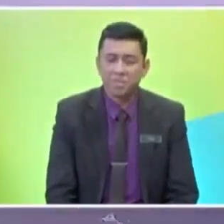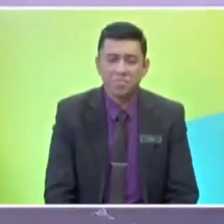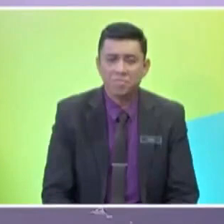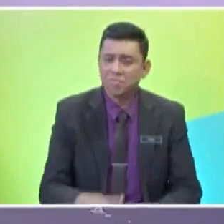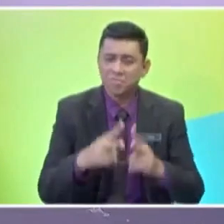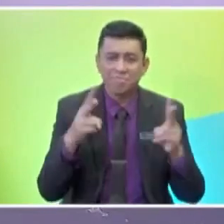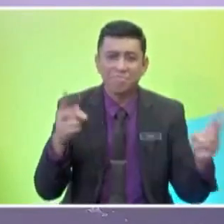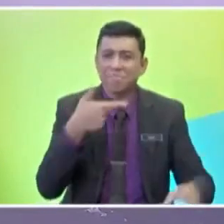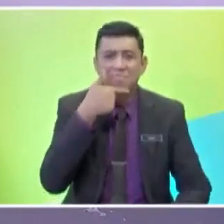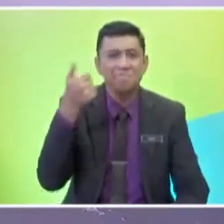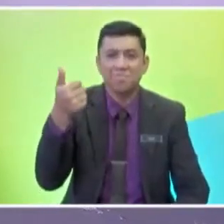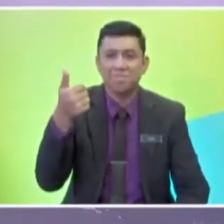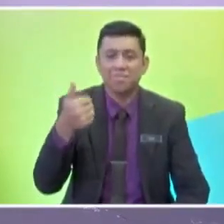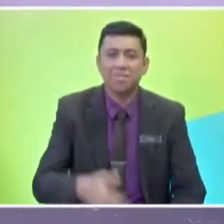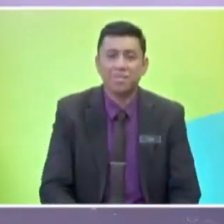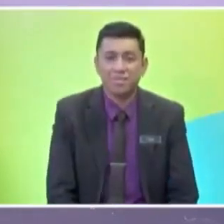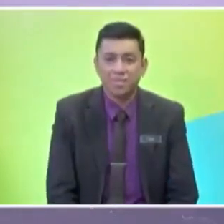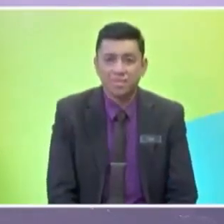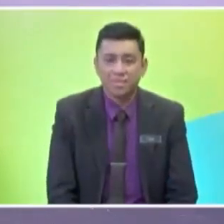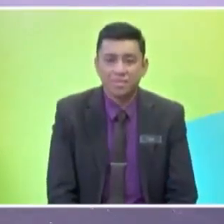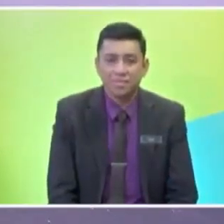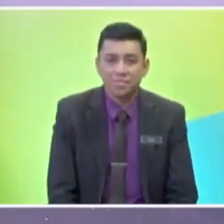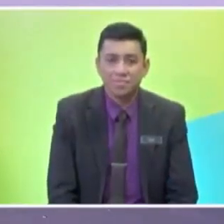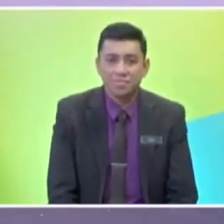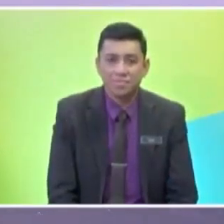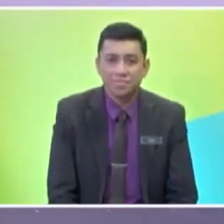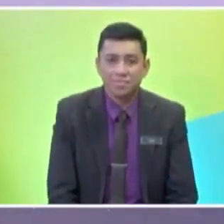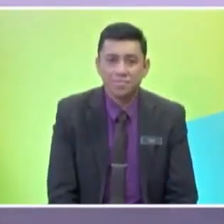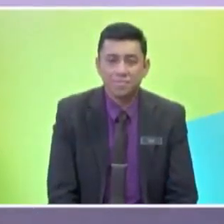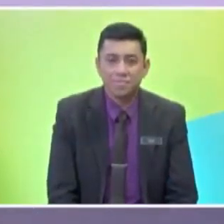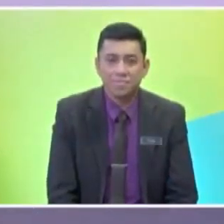delicious. Yum yum yum yum yum yum yum.